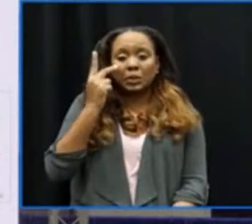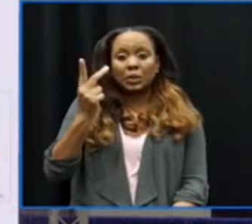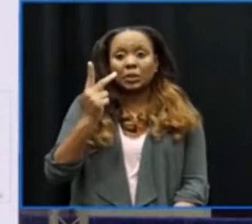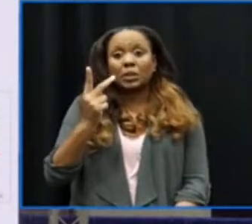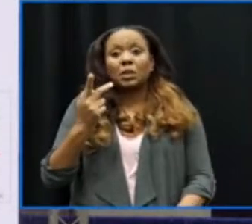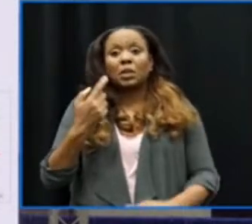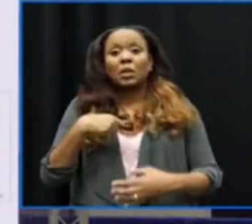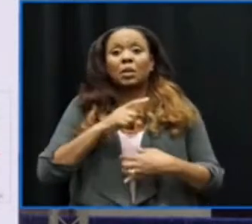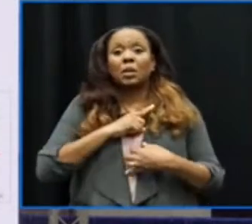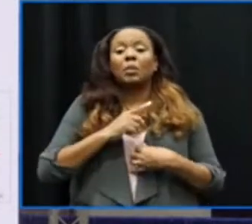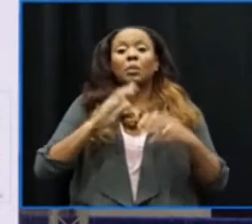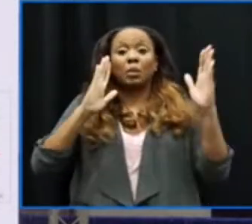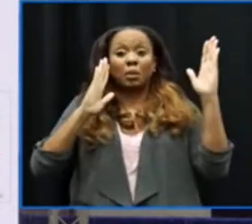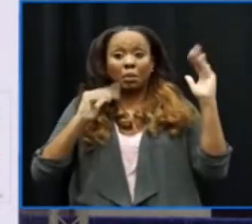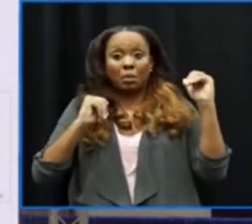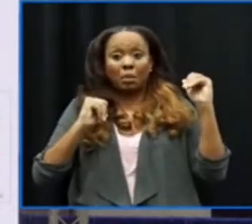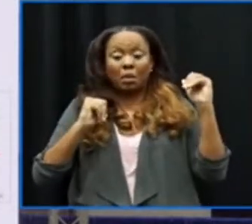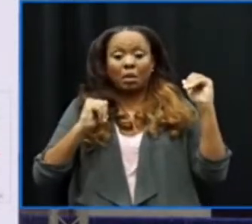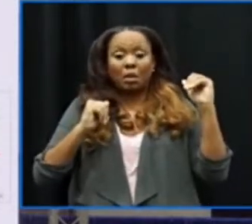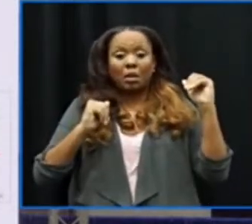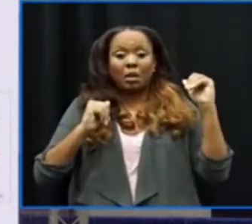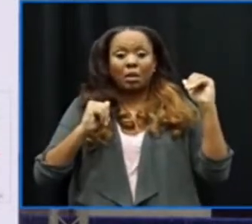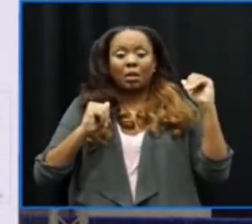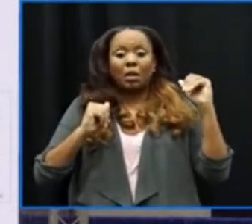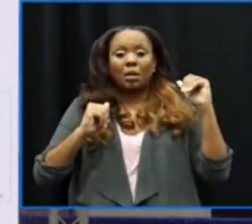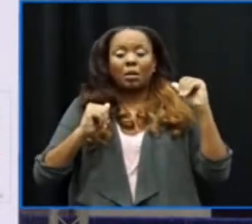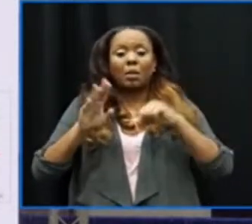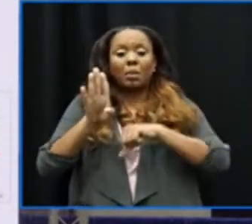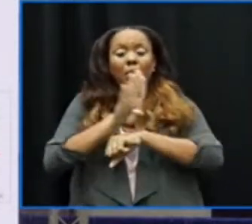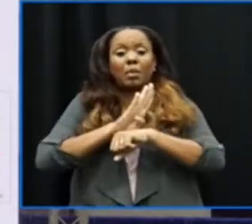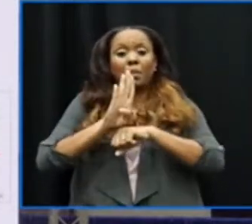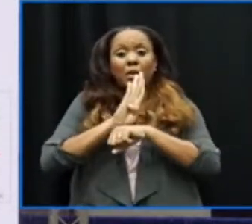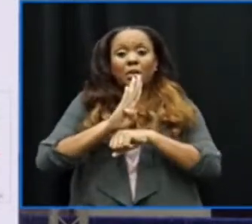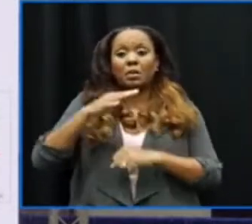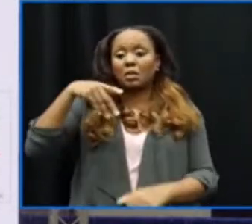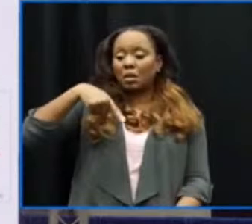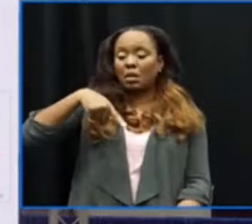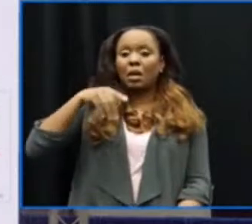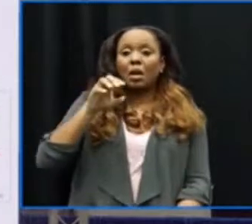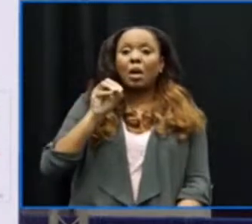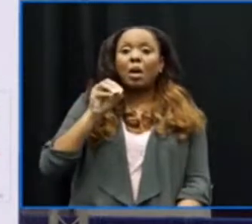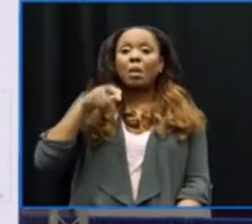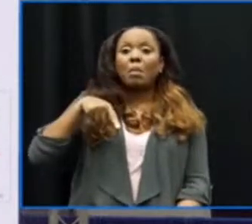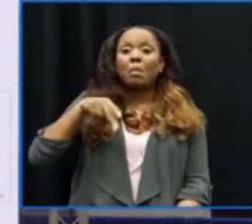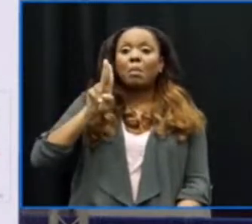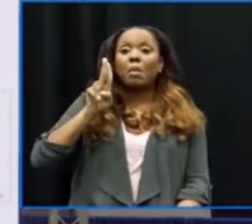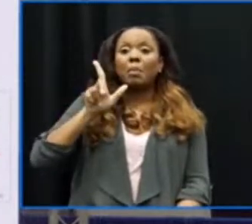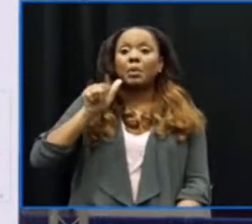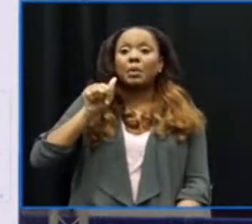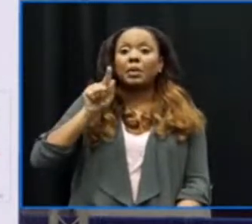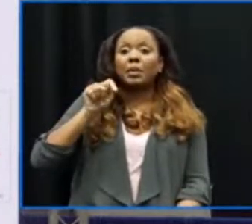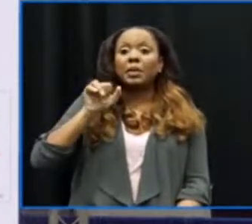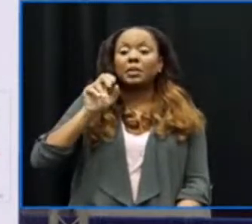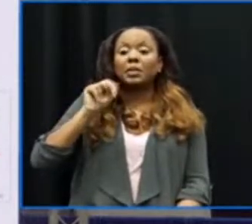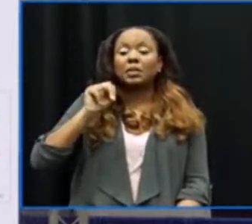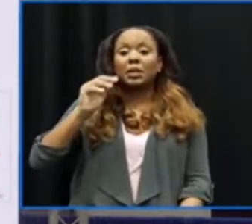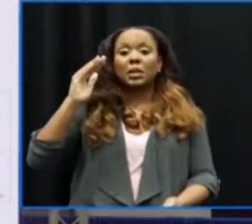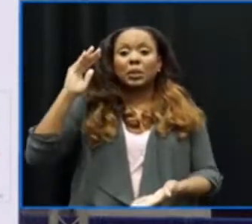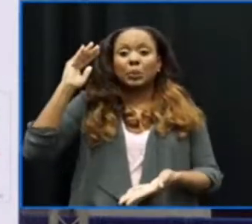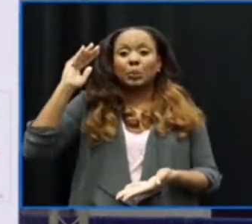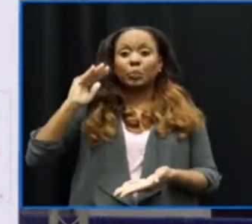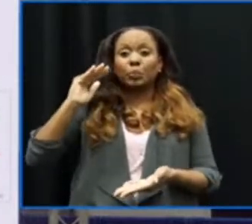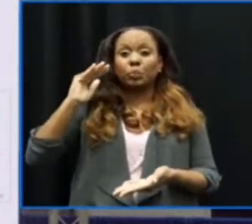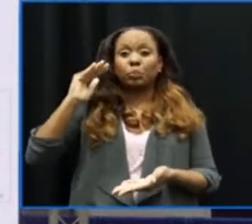the population to decline each year going forward. As I mentioned a while ago, there are already more deaths than